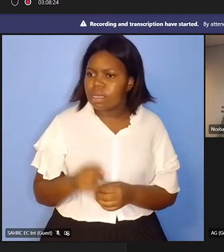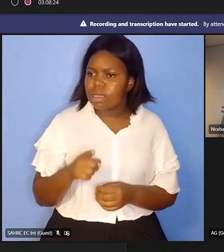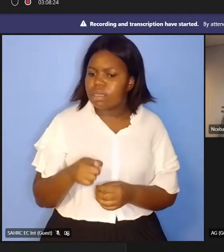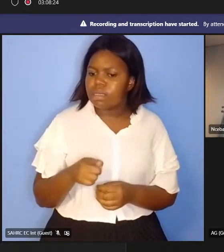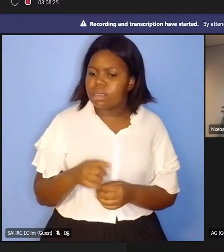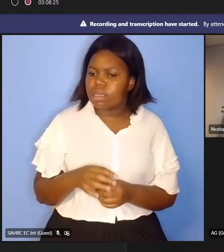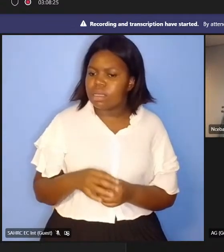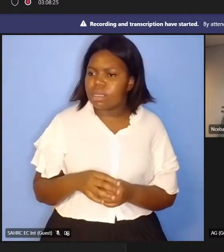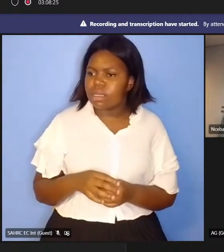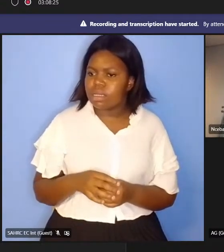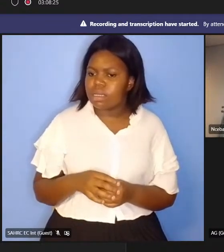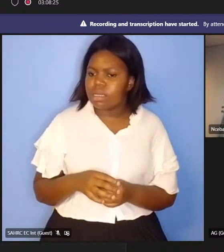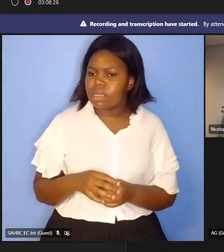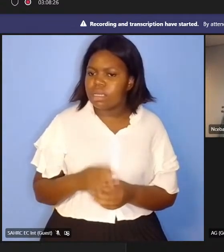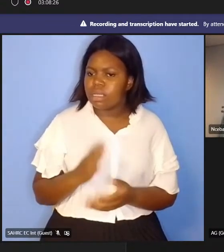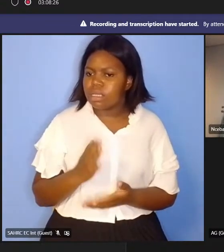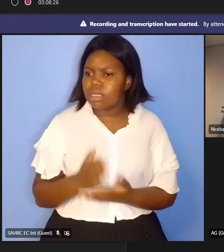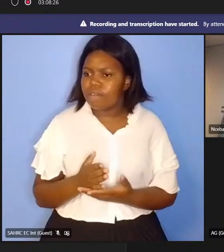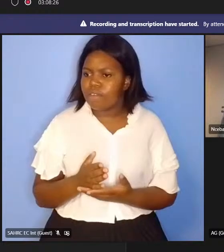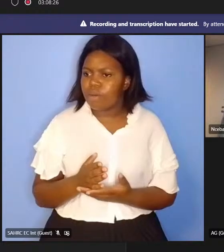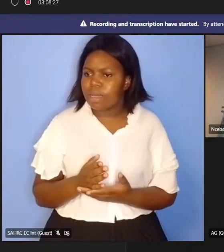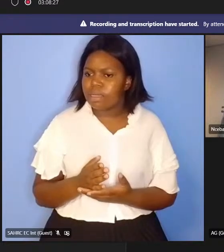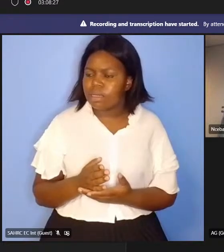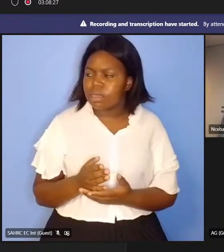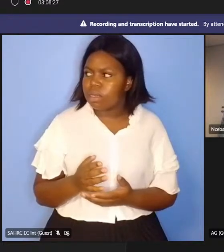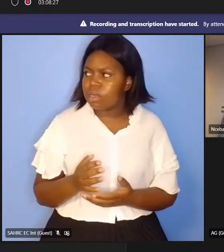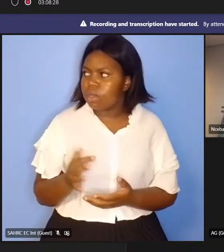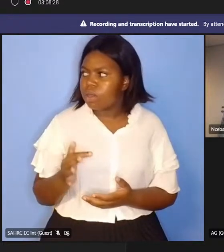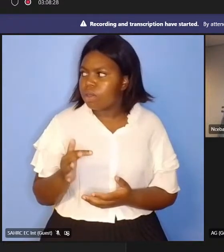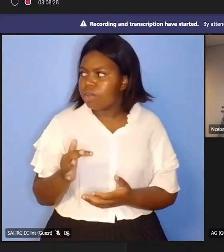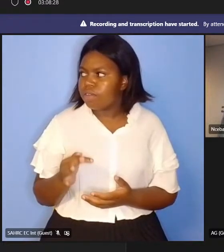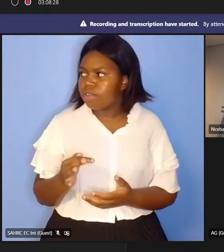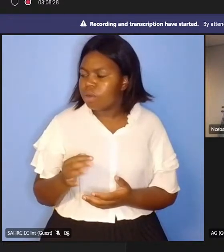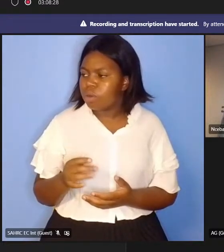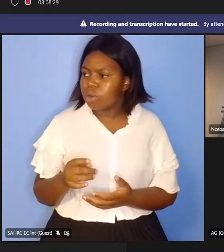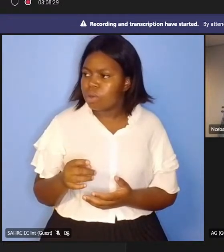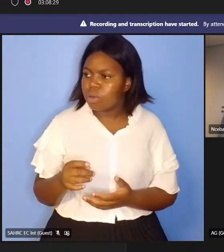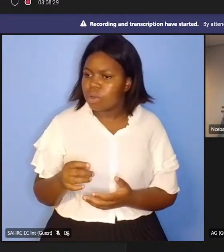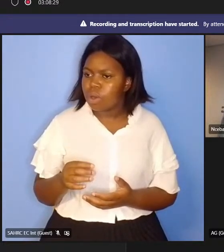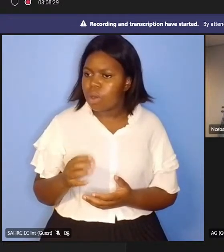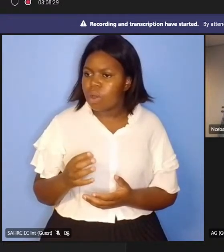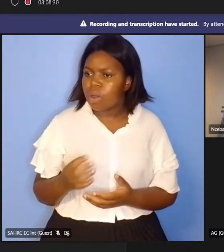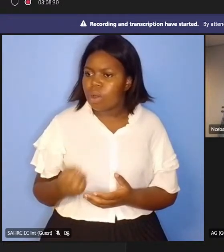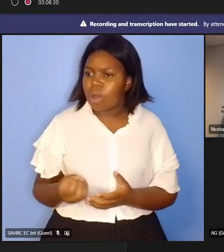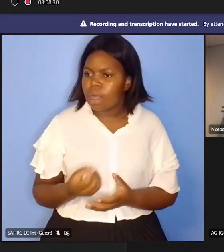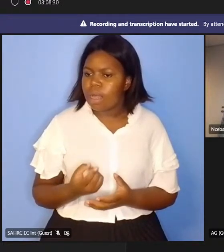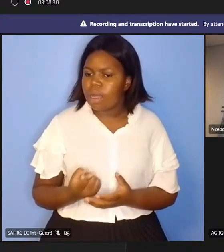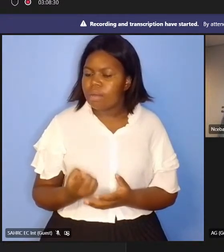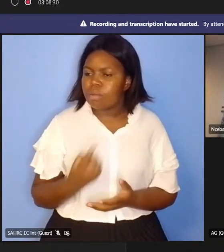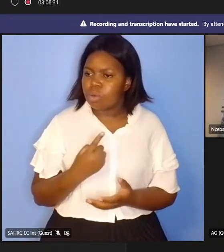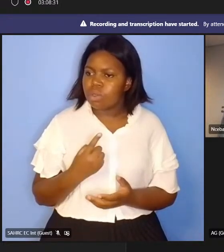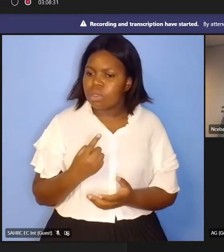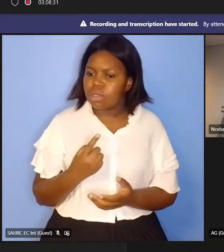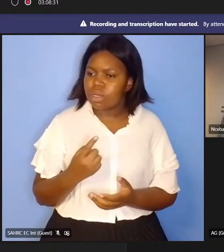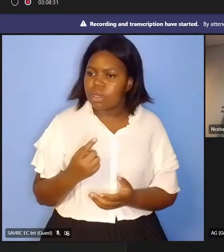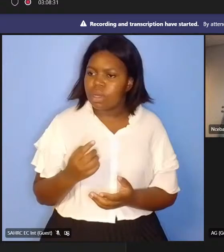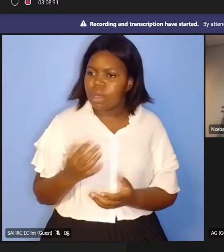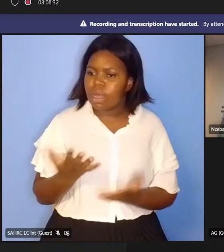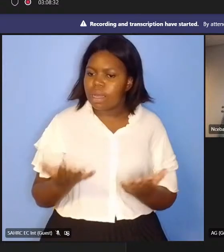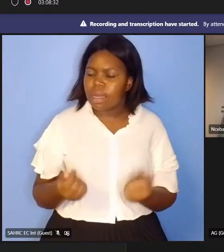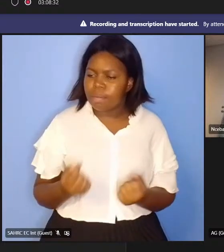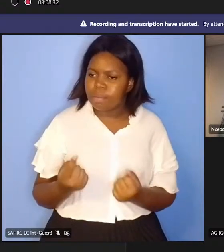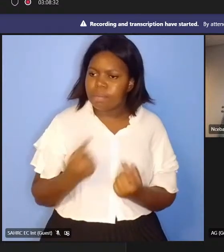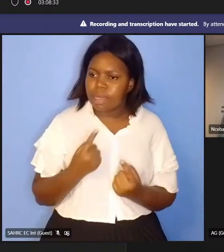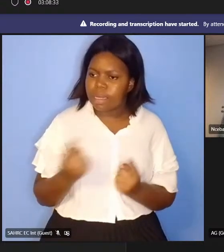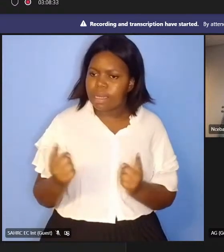just simply a militaristic kind of approach coming from the past, or